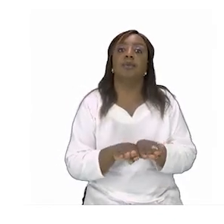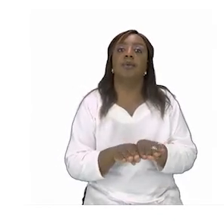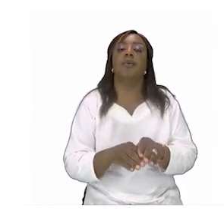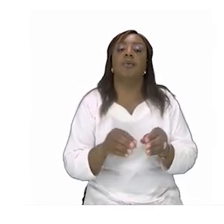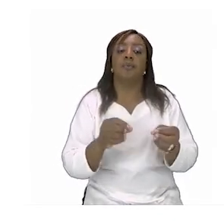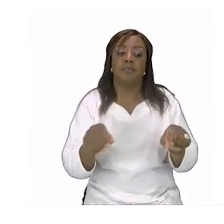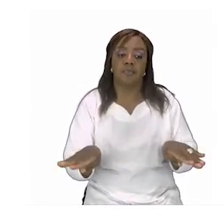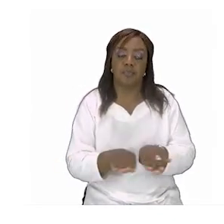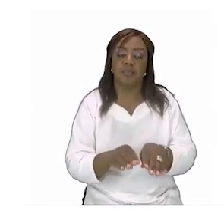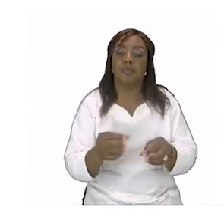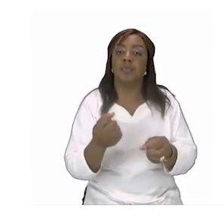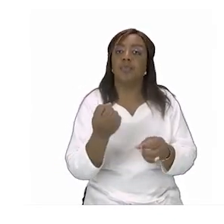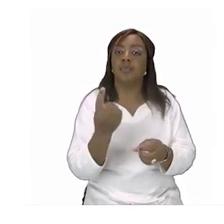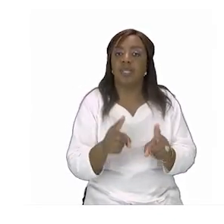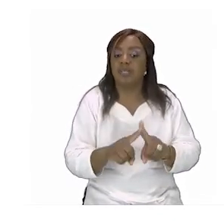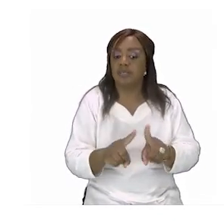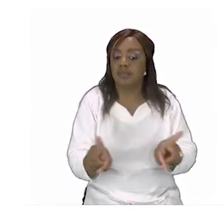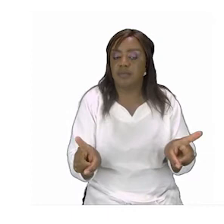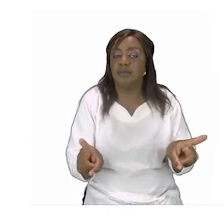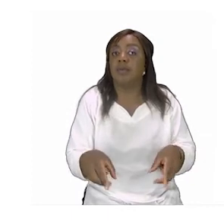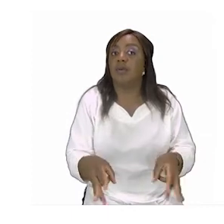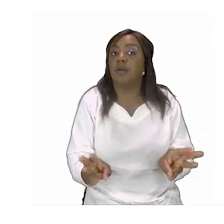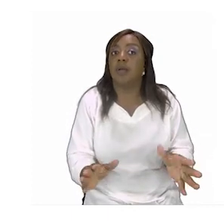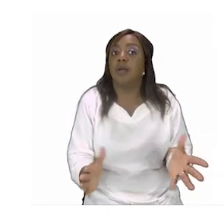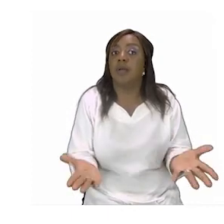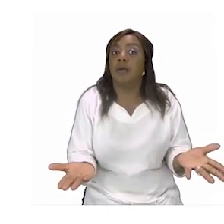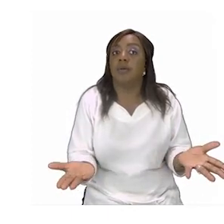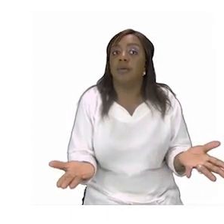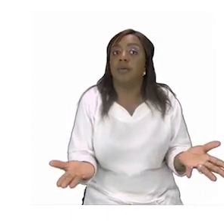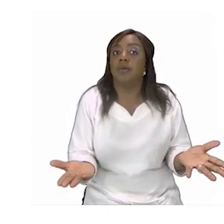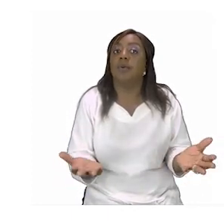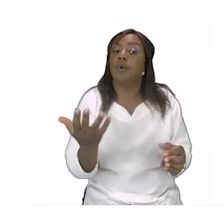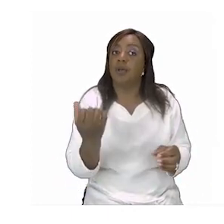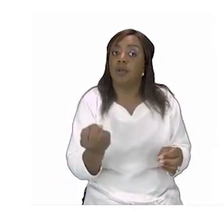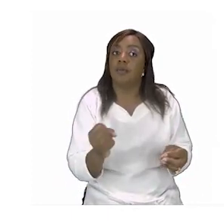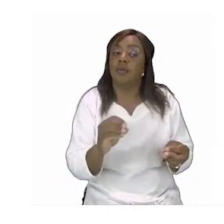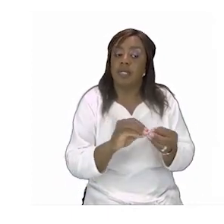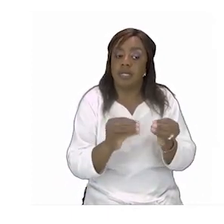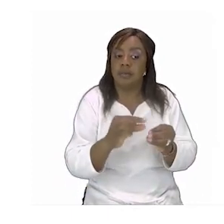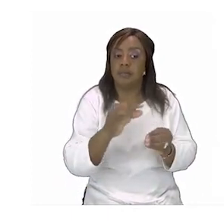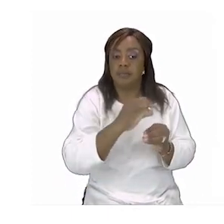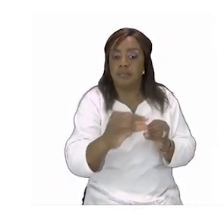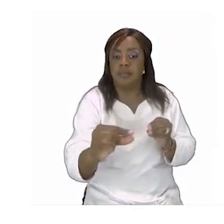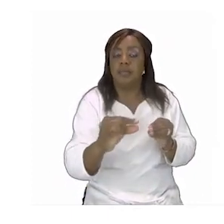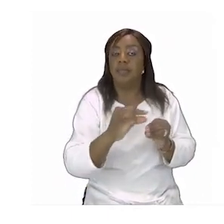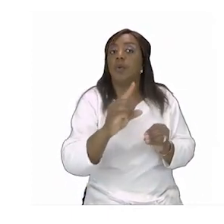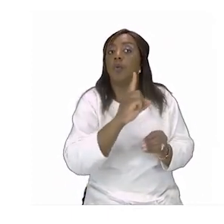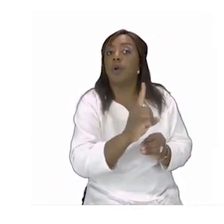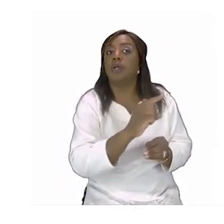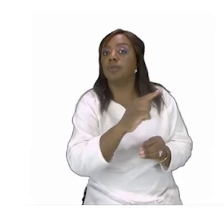counting, but in a different way. Here, we can see that we have our number line from 1